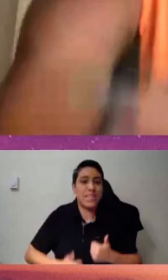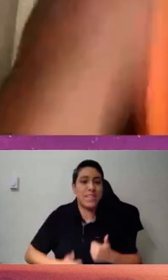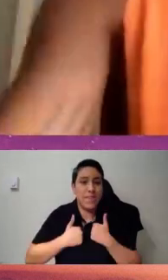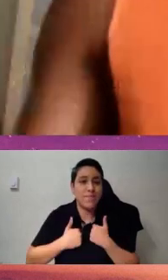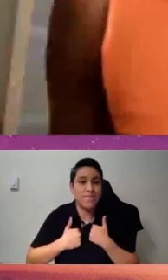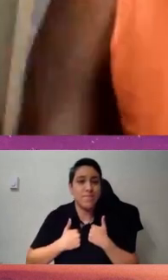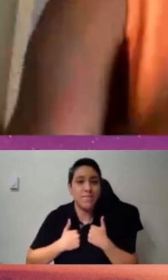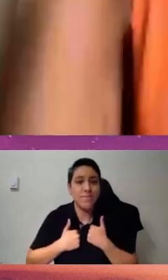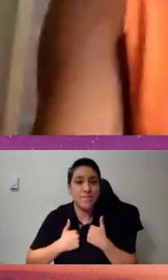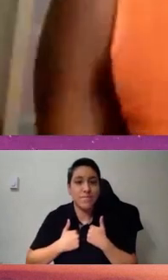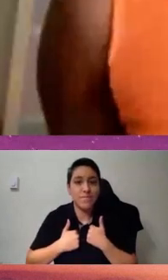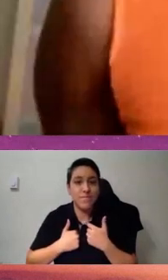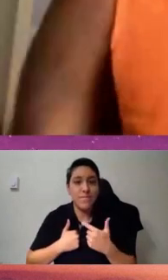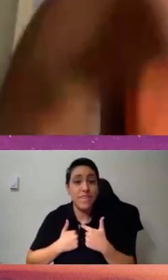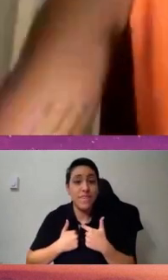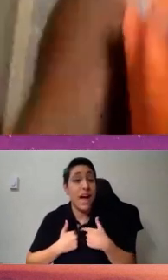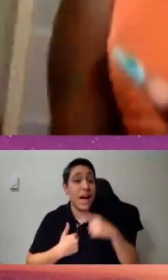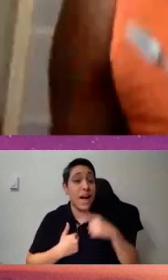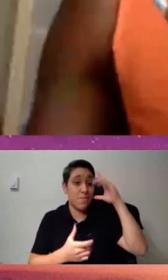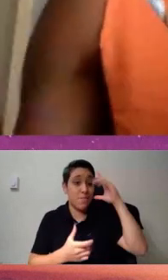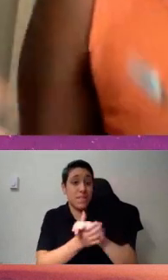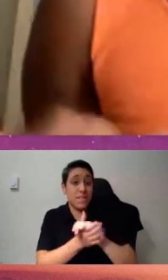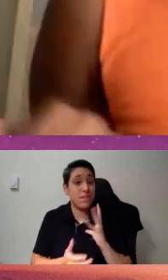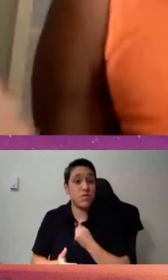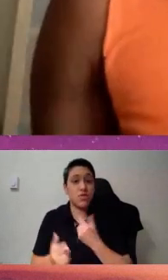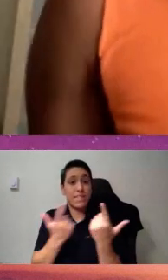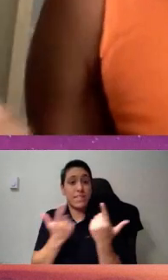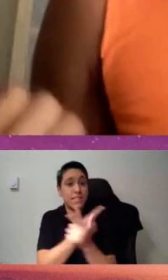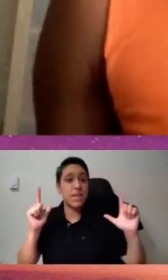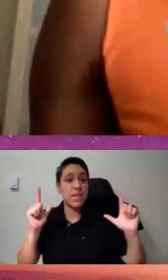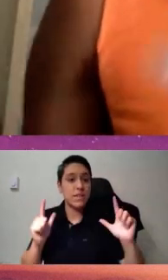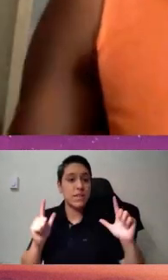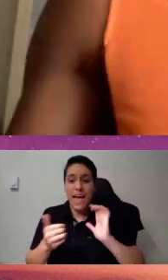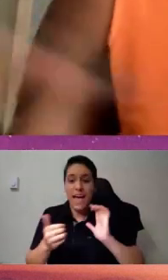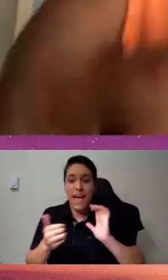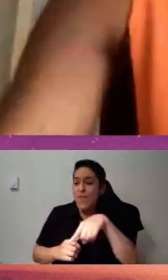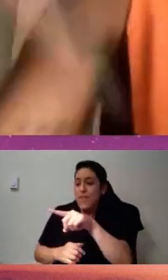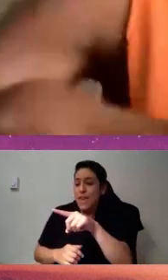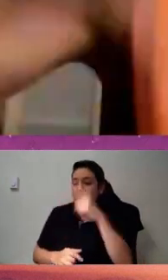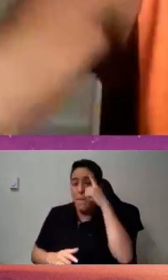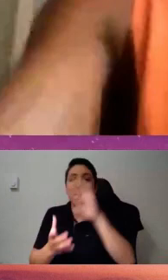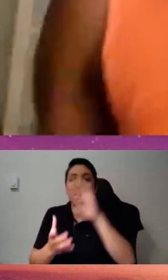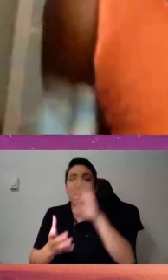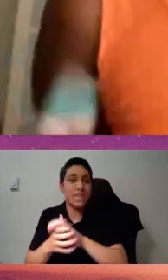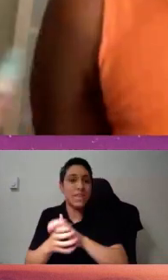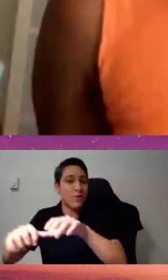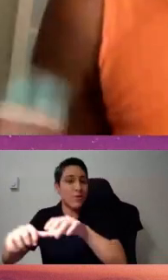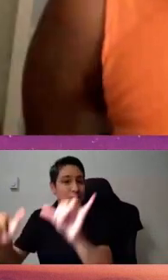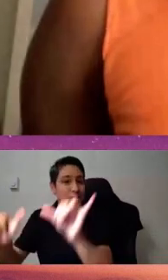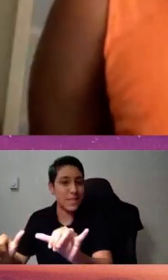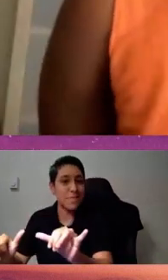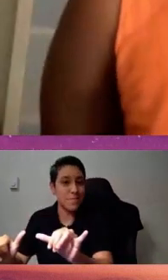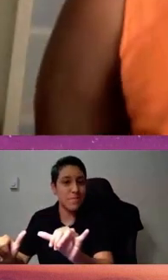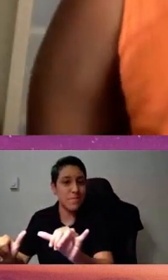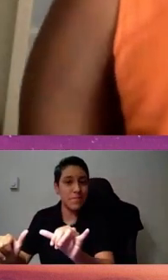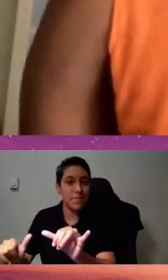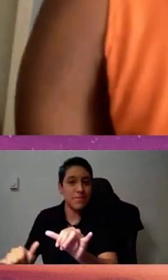in transliberation like they did colonialism, and really make that ever so